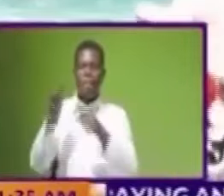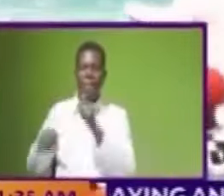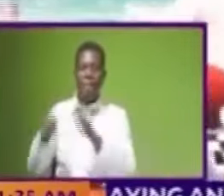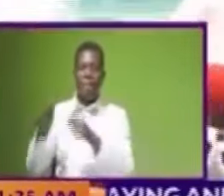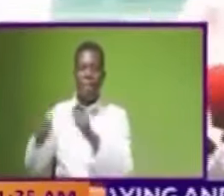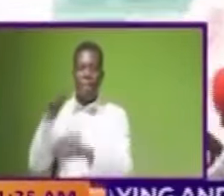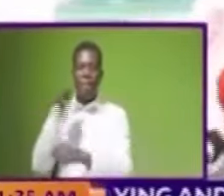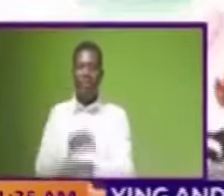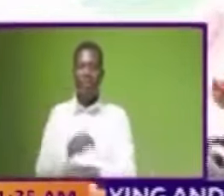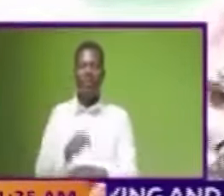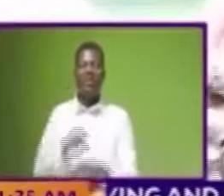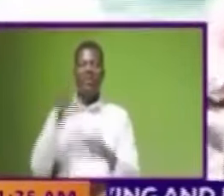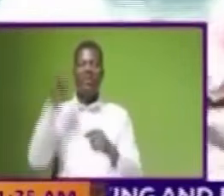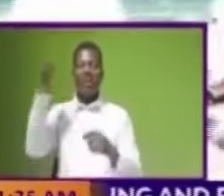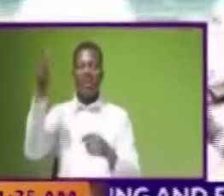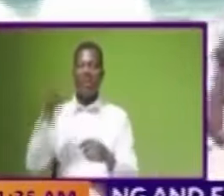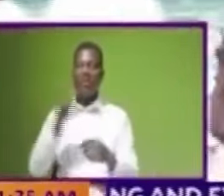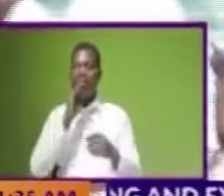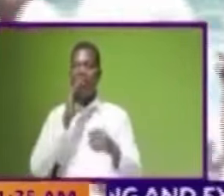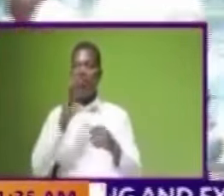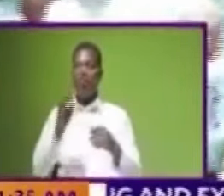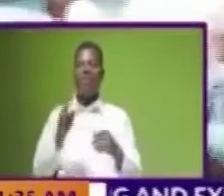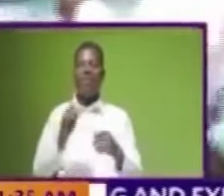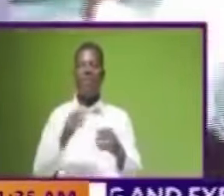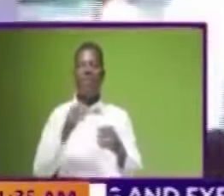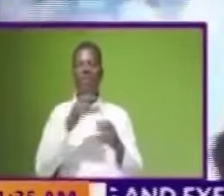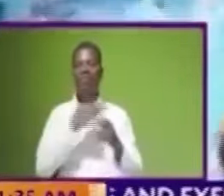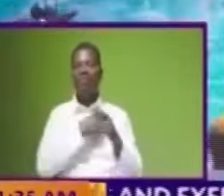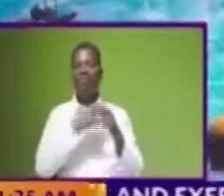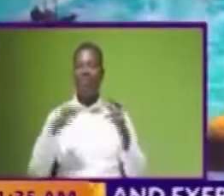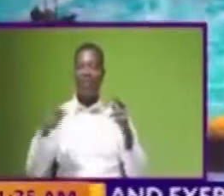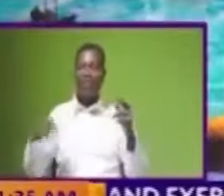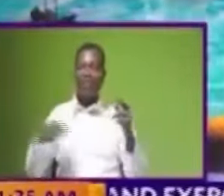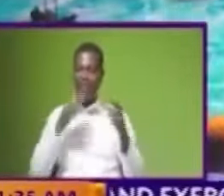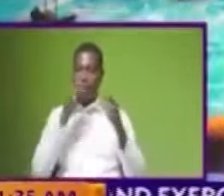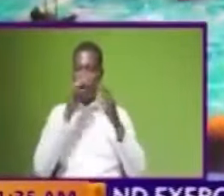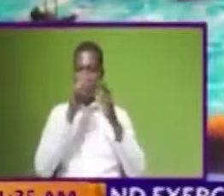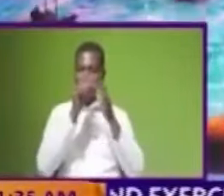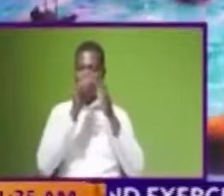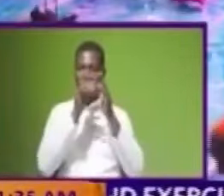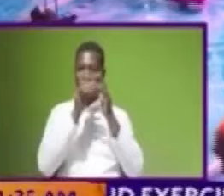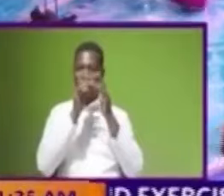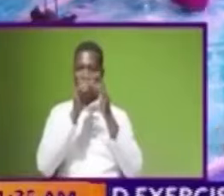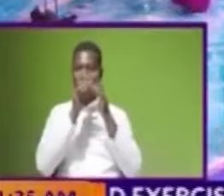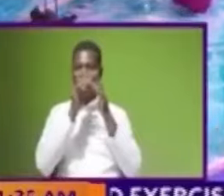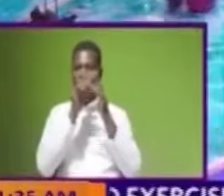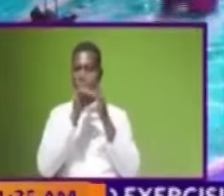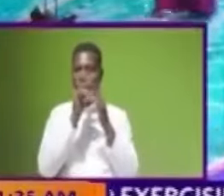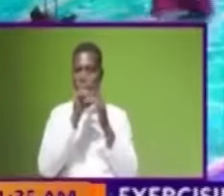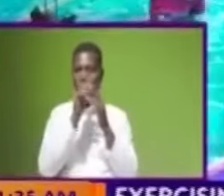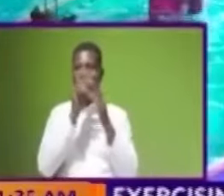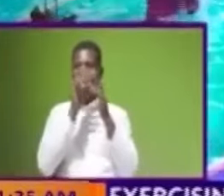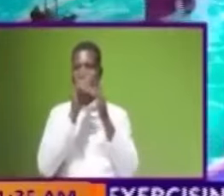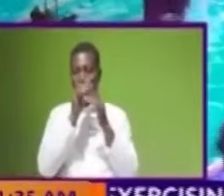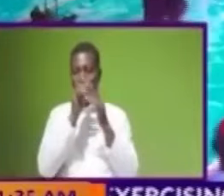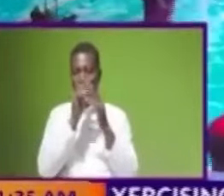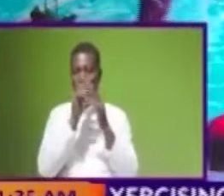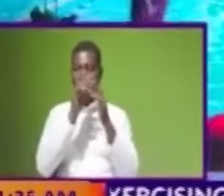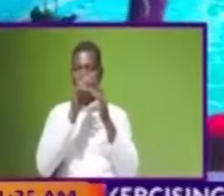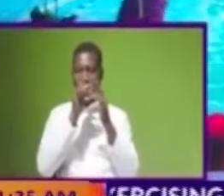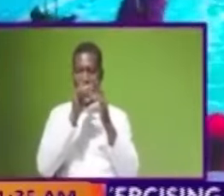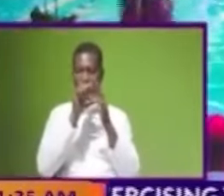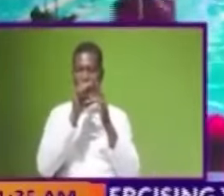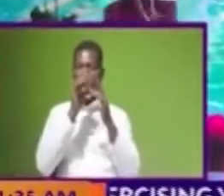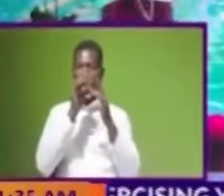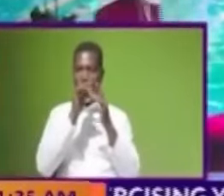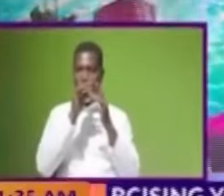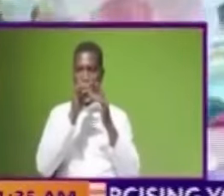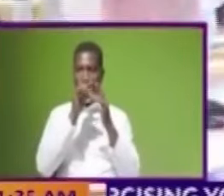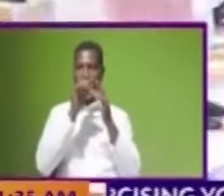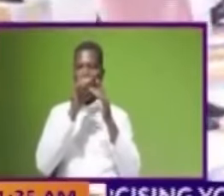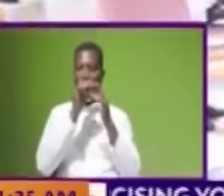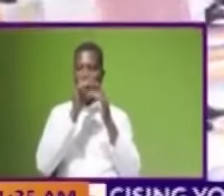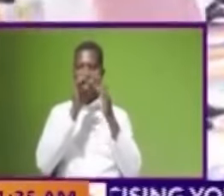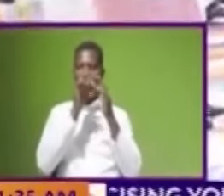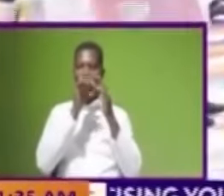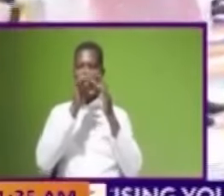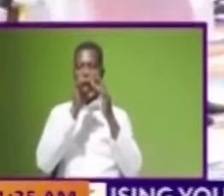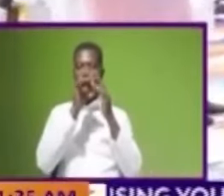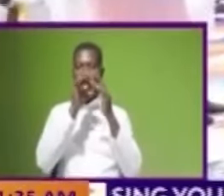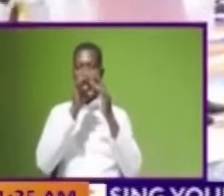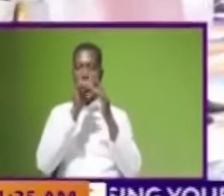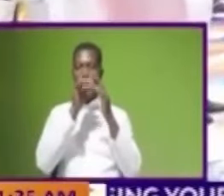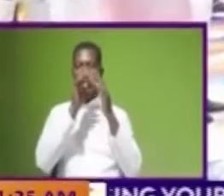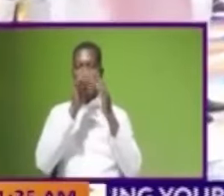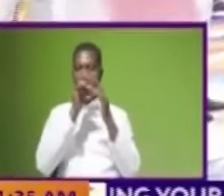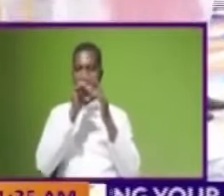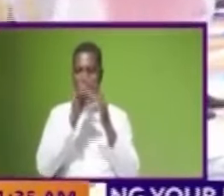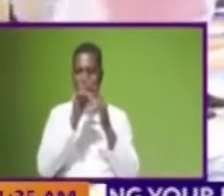have a papa mu to see go papa Steve Adum Chedua so say yes, a man manage now or no. And apart from that, no meme go actually. So what I say, ha, you know, we